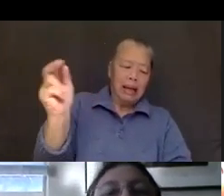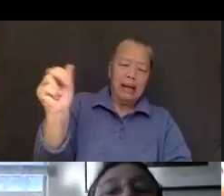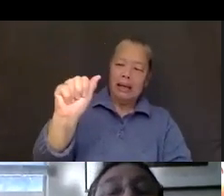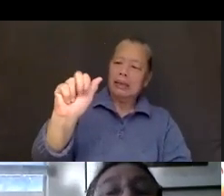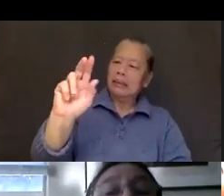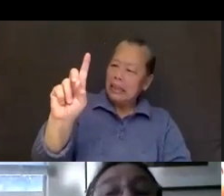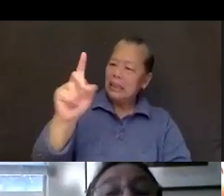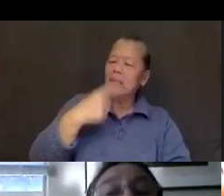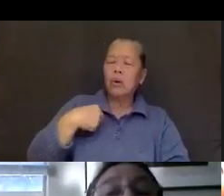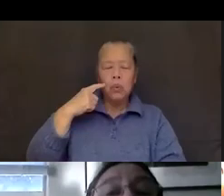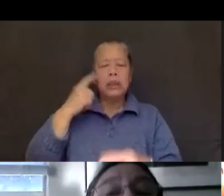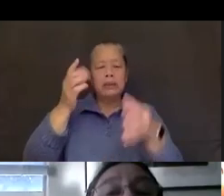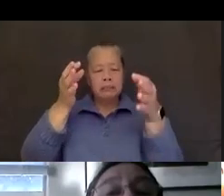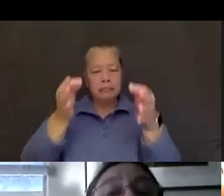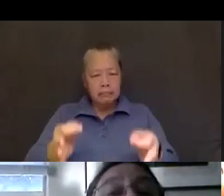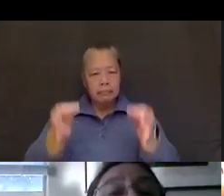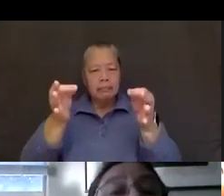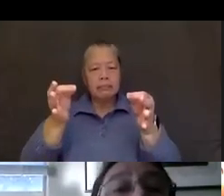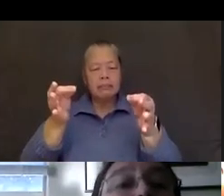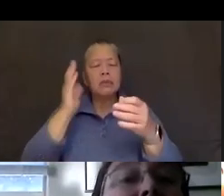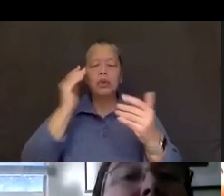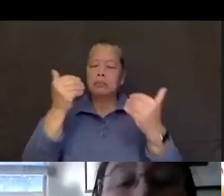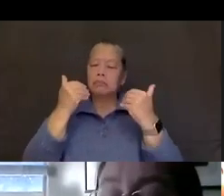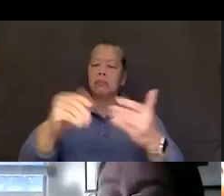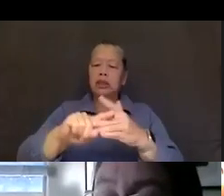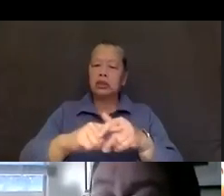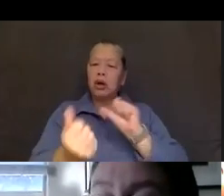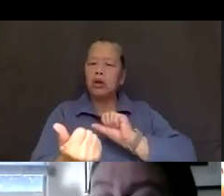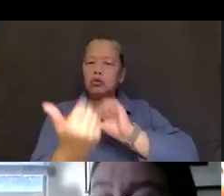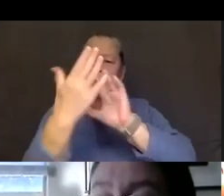were going to start addressing issues of race